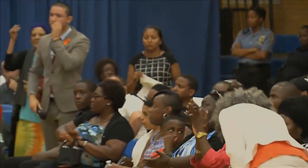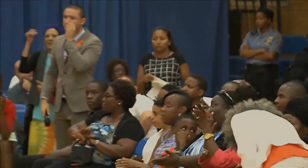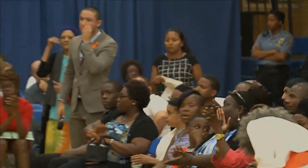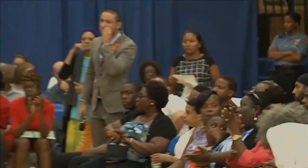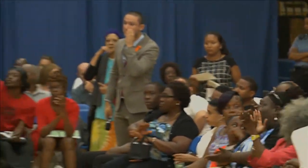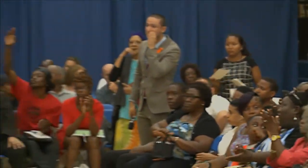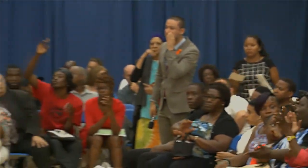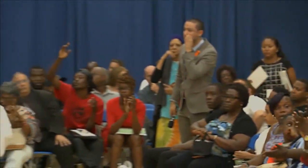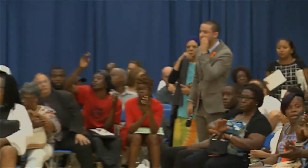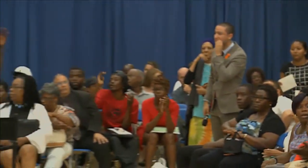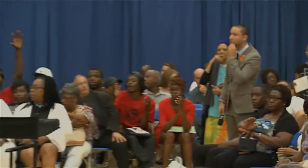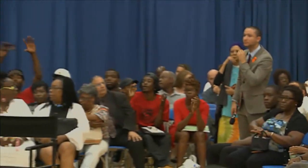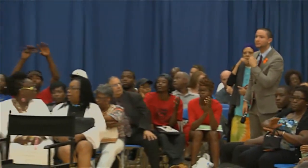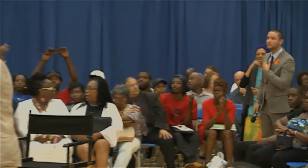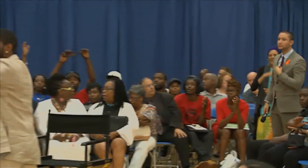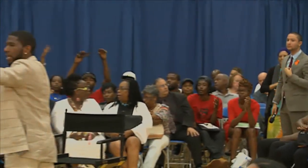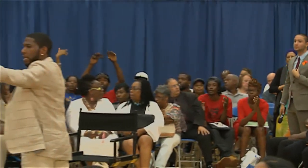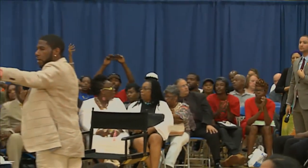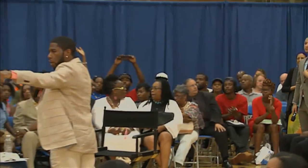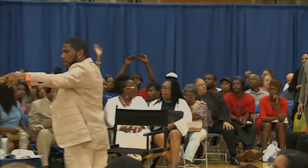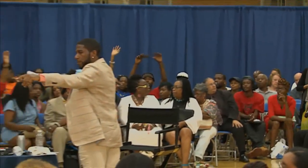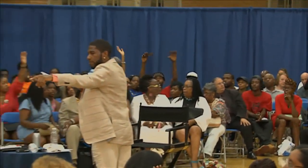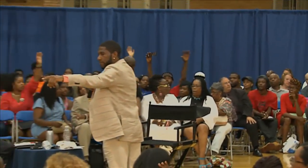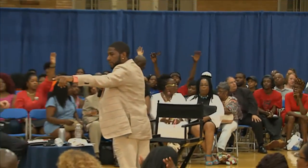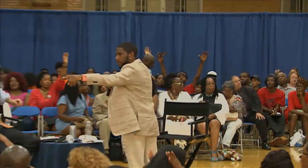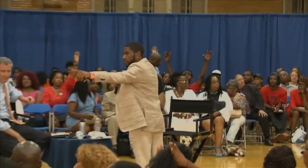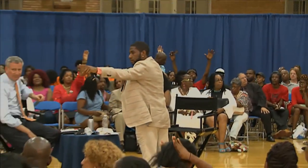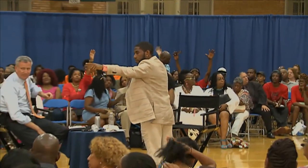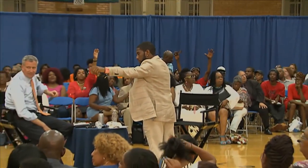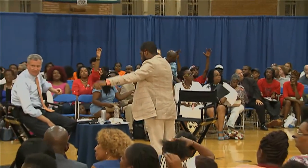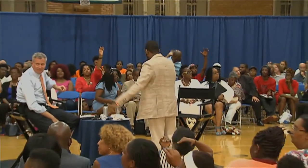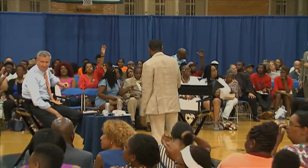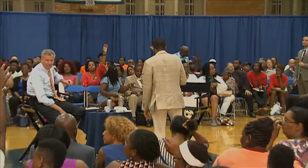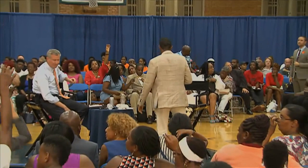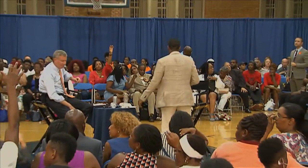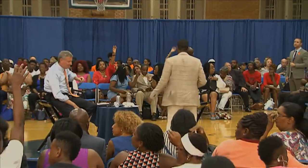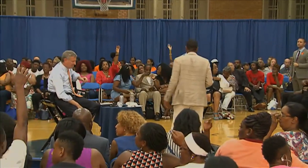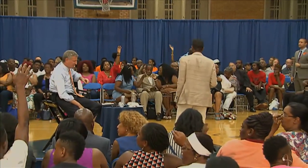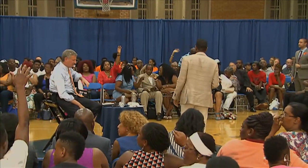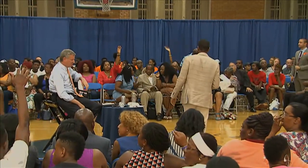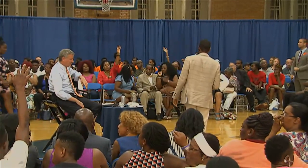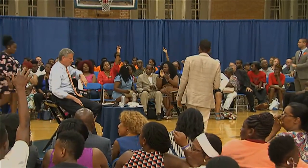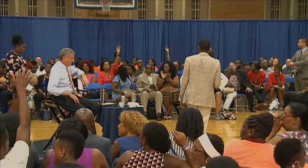Leroy, in the black. No, right there. Leroy.